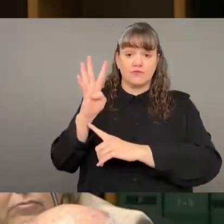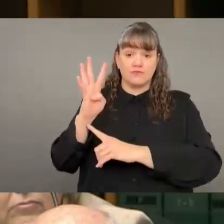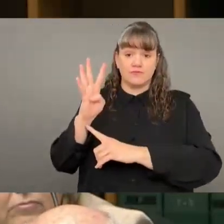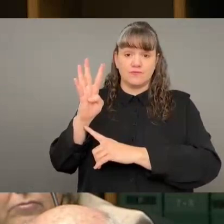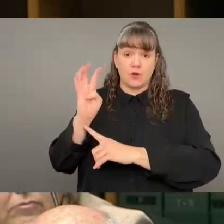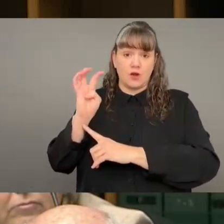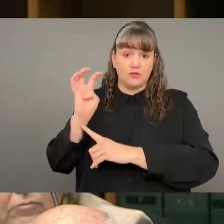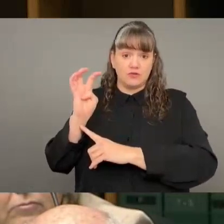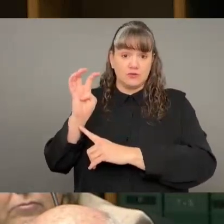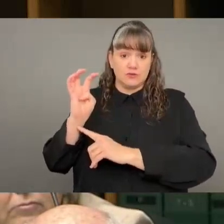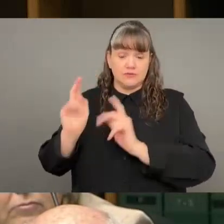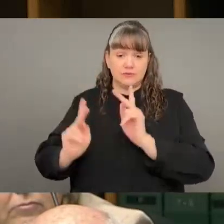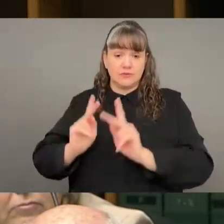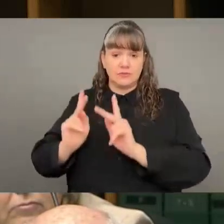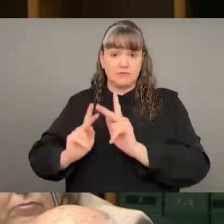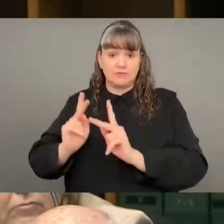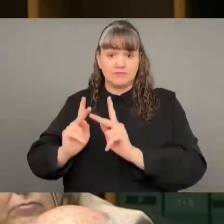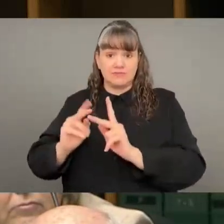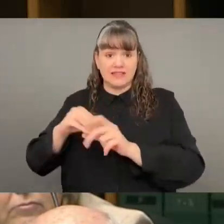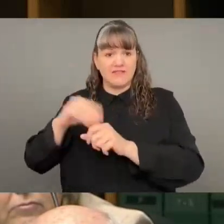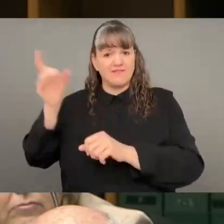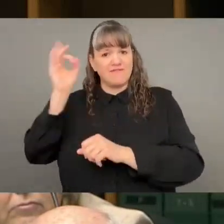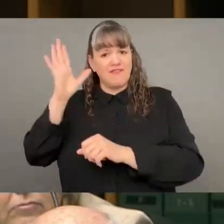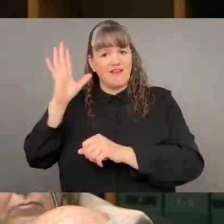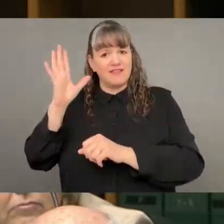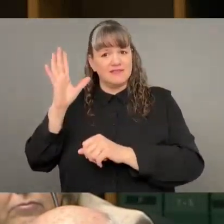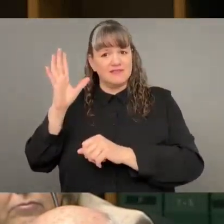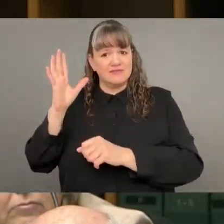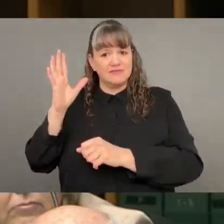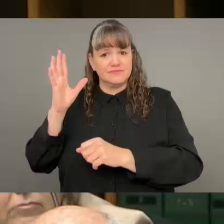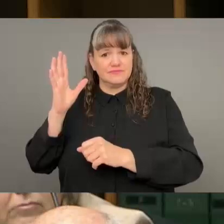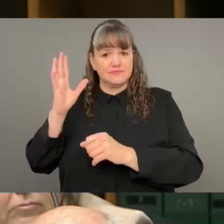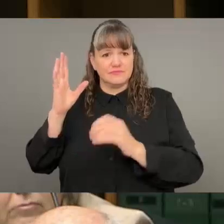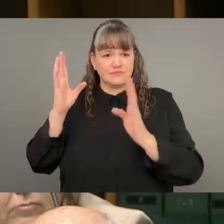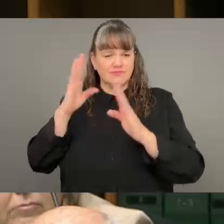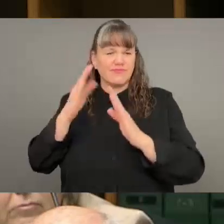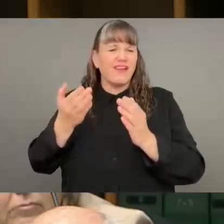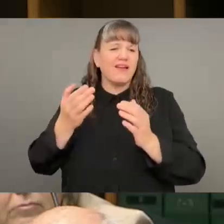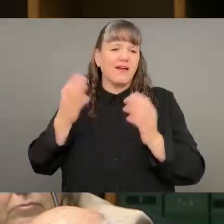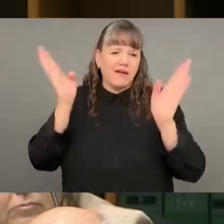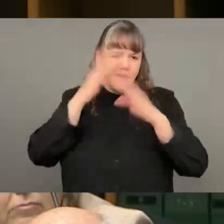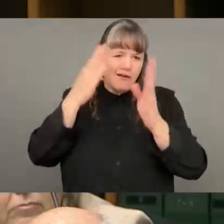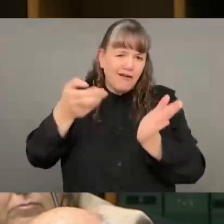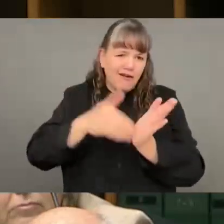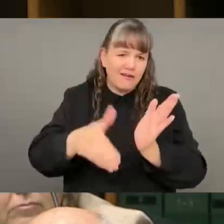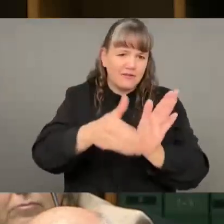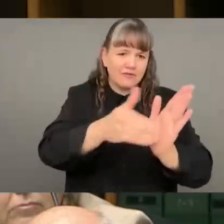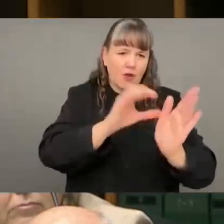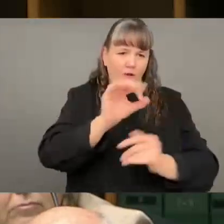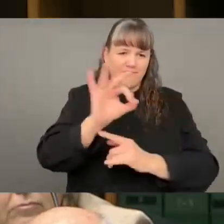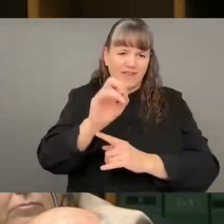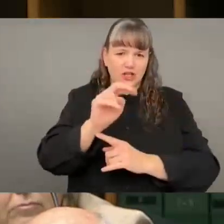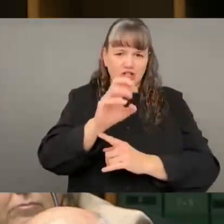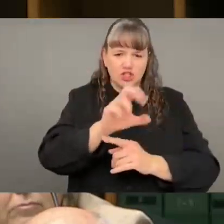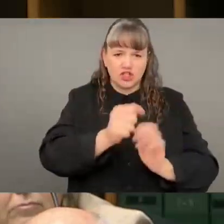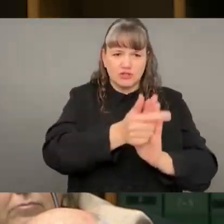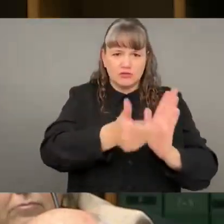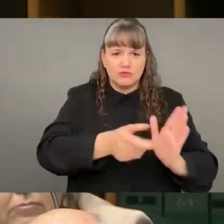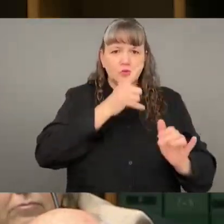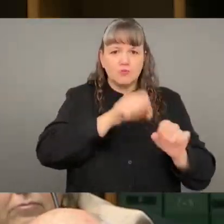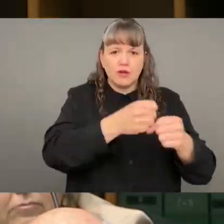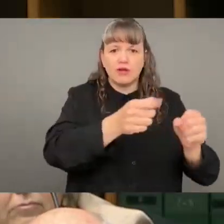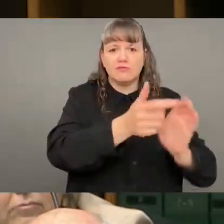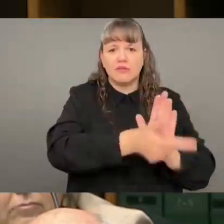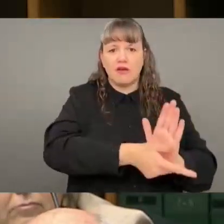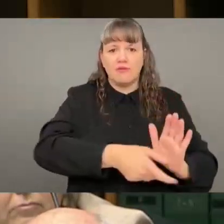circling around those most violent offenders in our system and making sure that they stay off the streets and that the tools